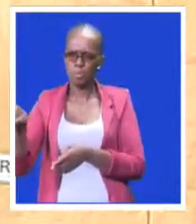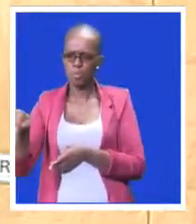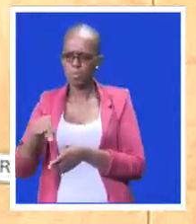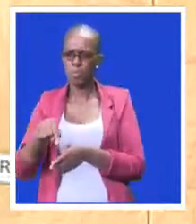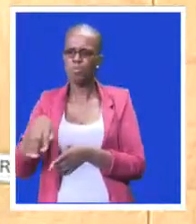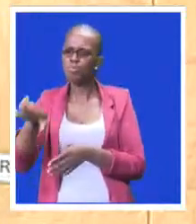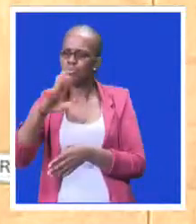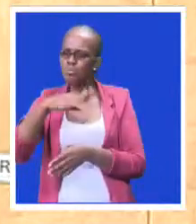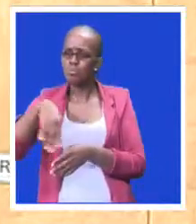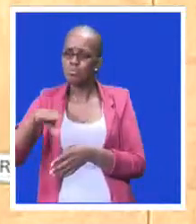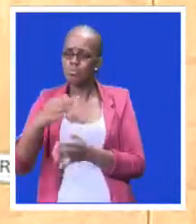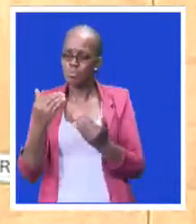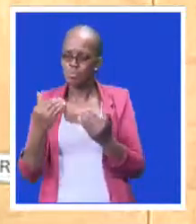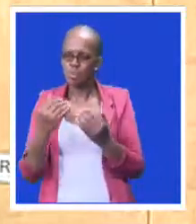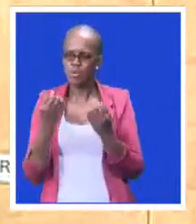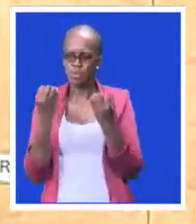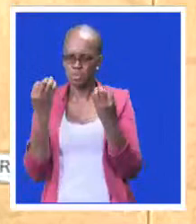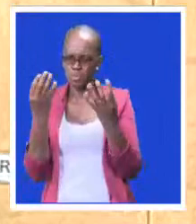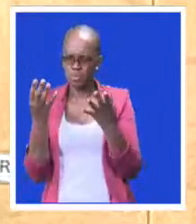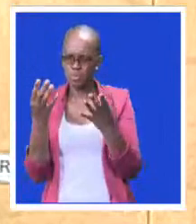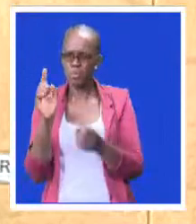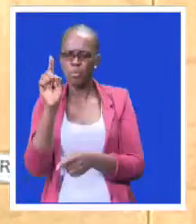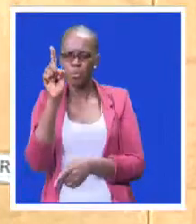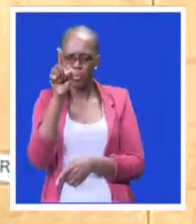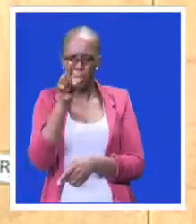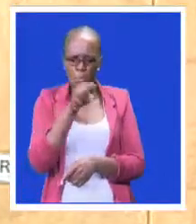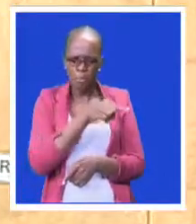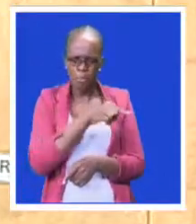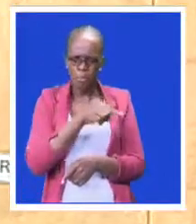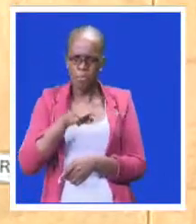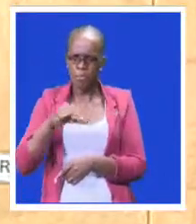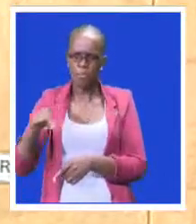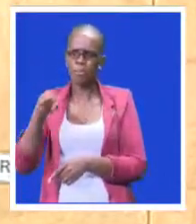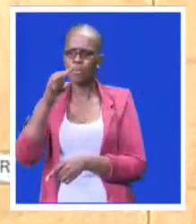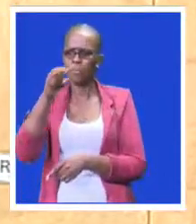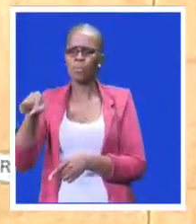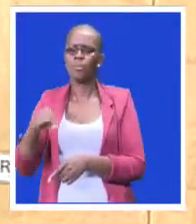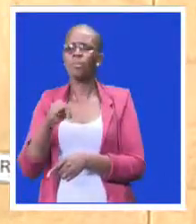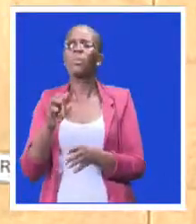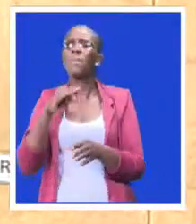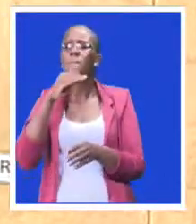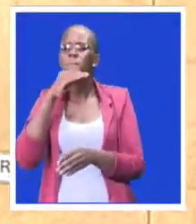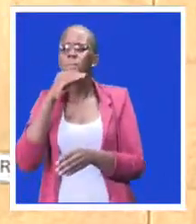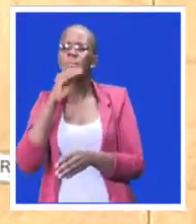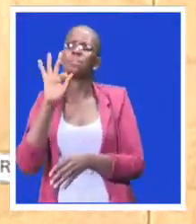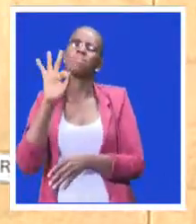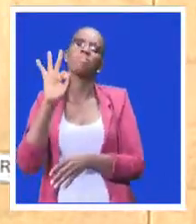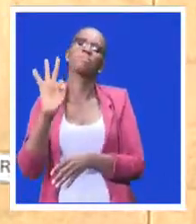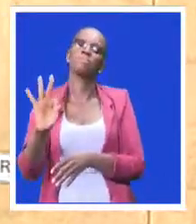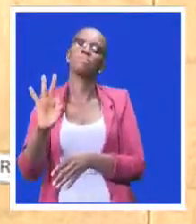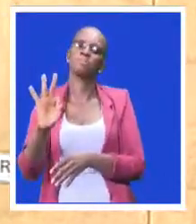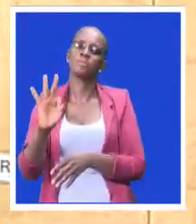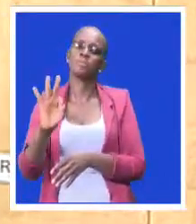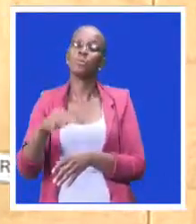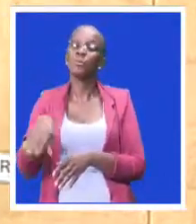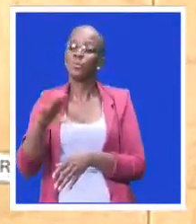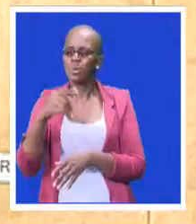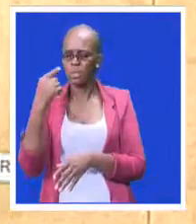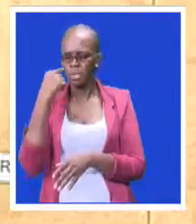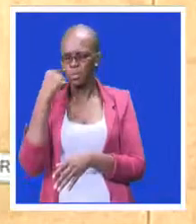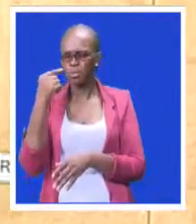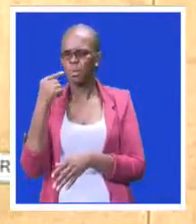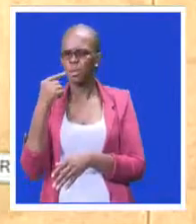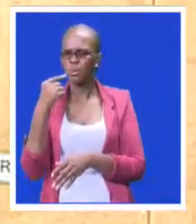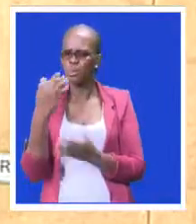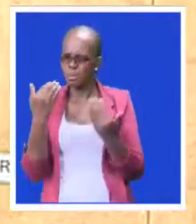1, 2, 3 corners. So this shape is a triangle. And we see the